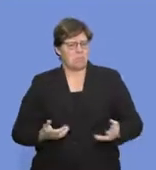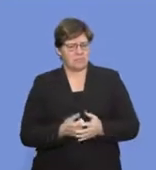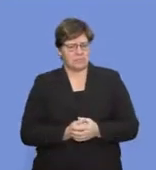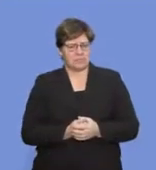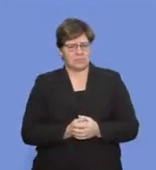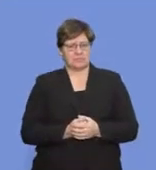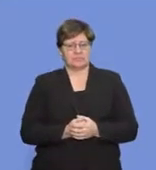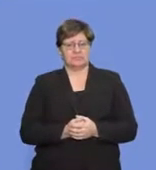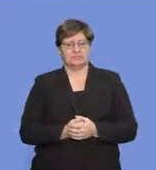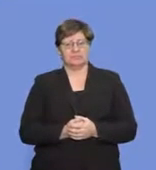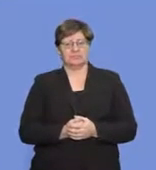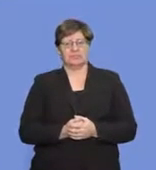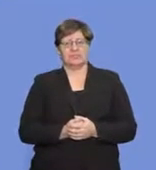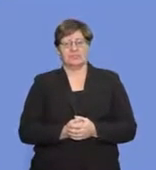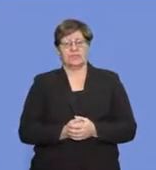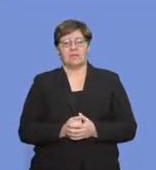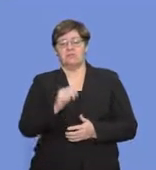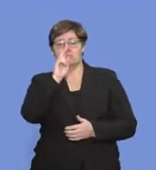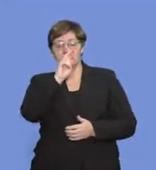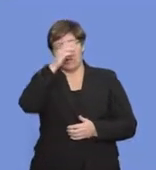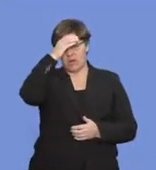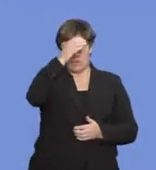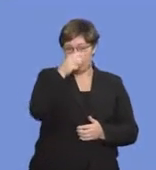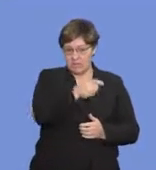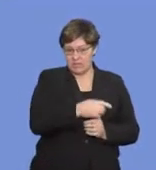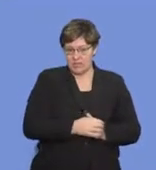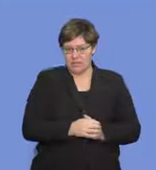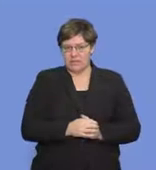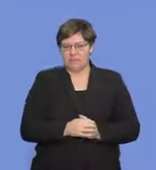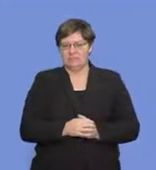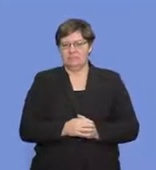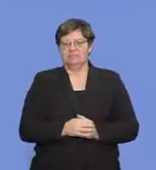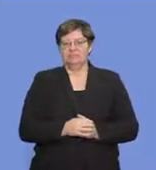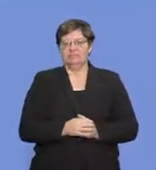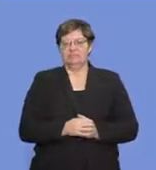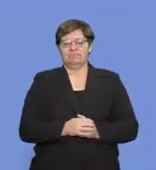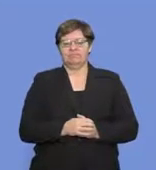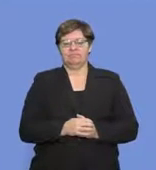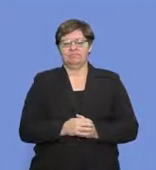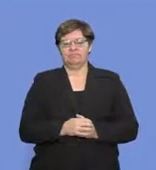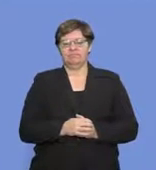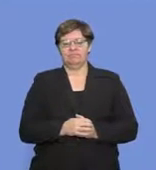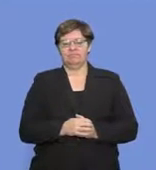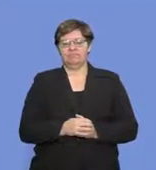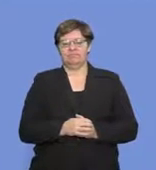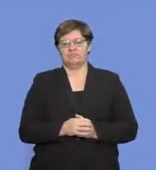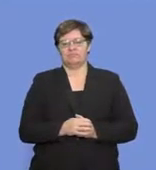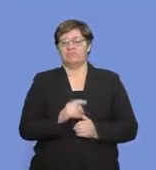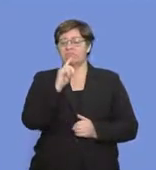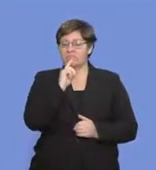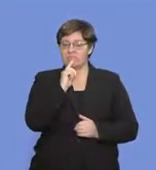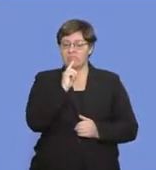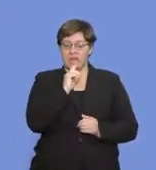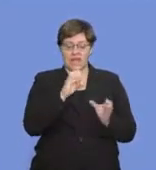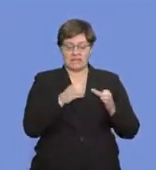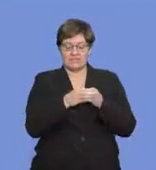All right, so let's have a look at the concepts we're going to have a look at in this topic. So we have a look at speciation,